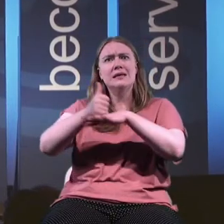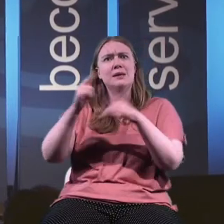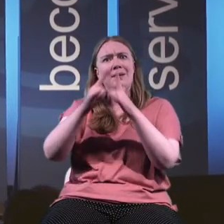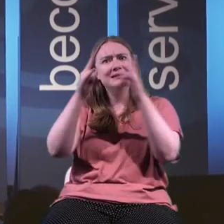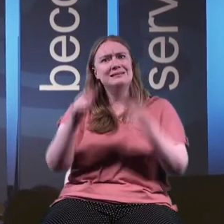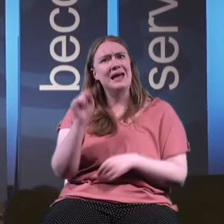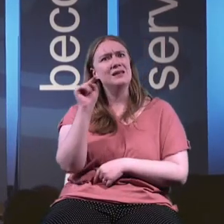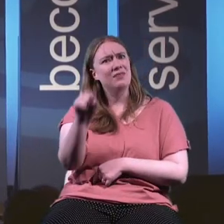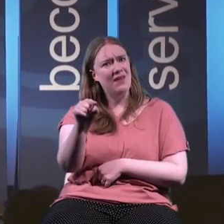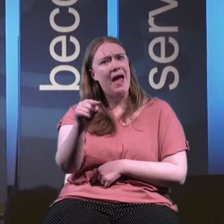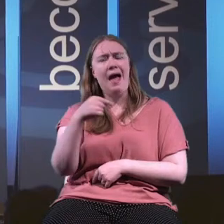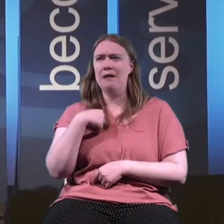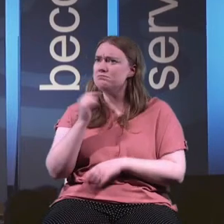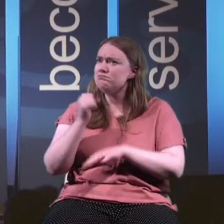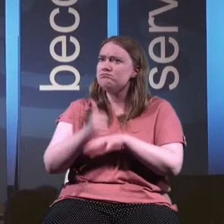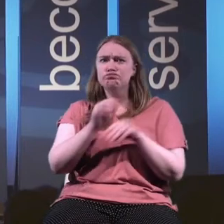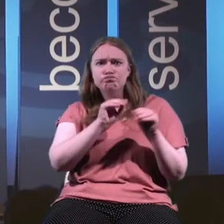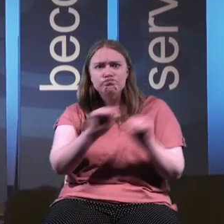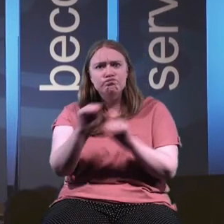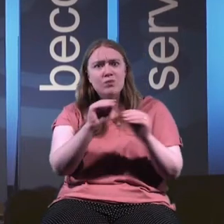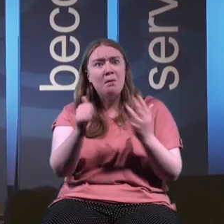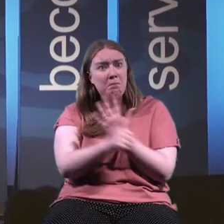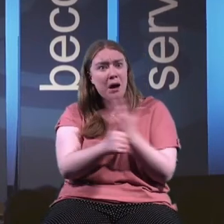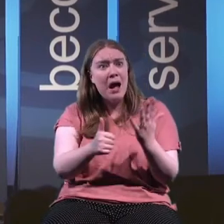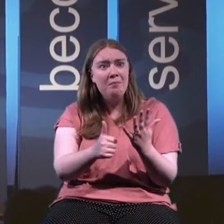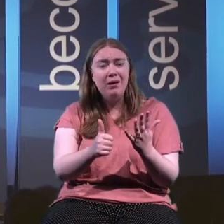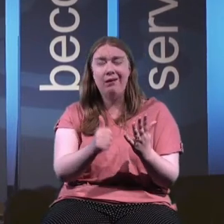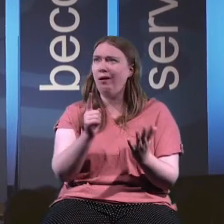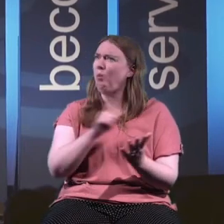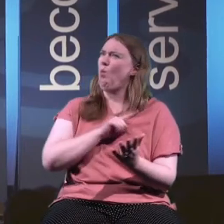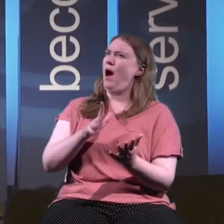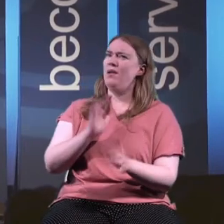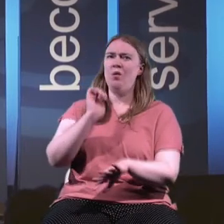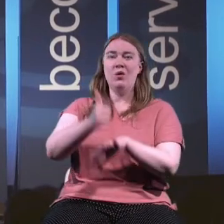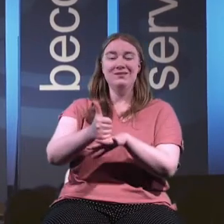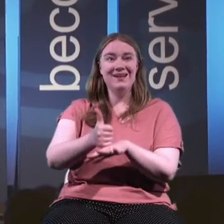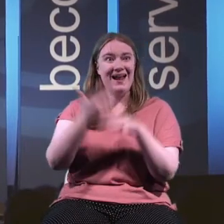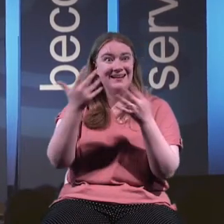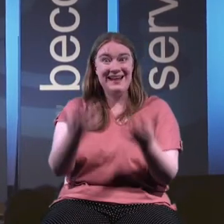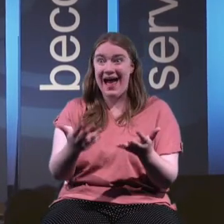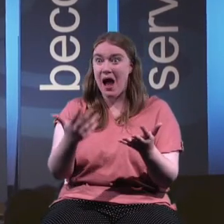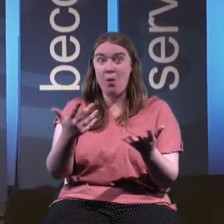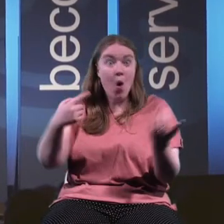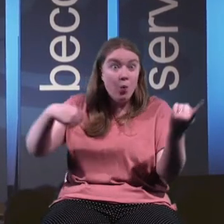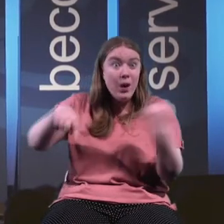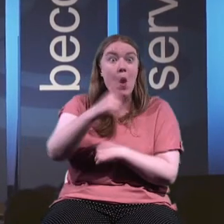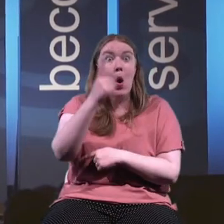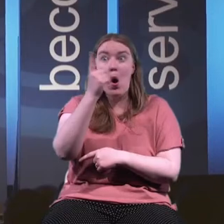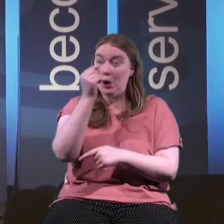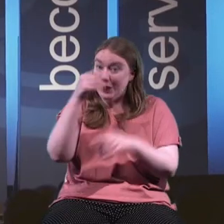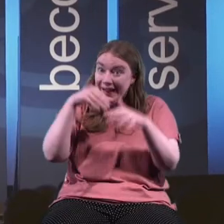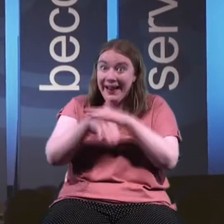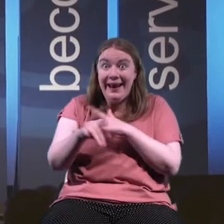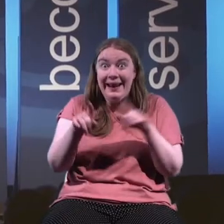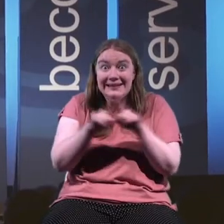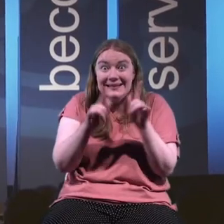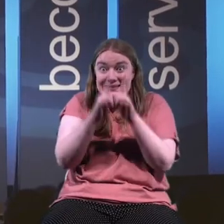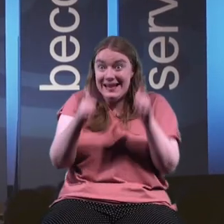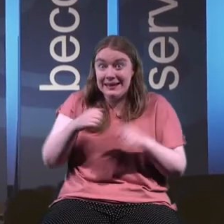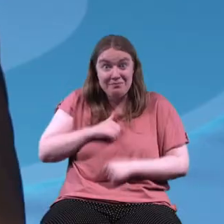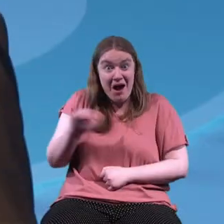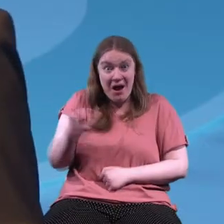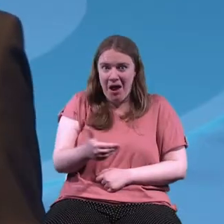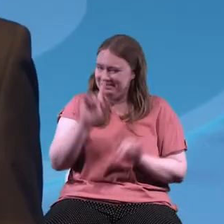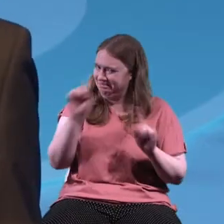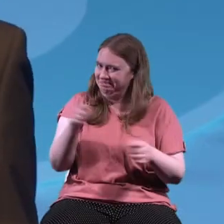not? That's where it began, and now look at us. The lawn would not accommodate everybody who's here this evening. But it's